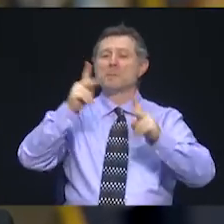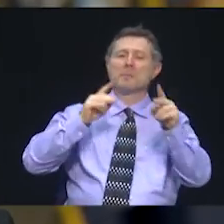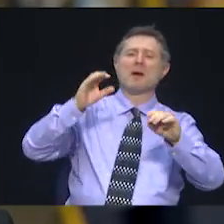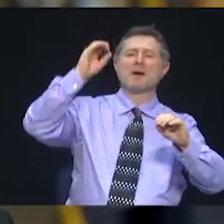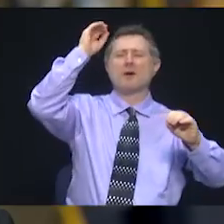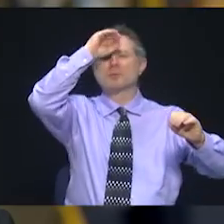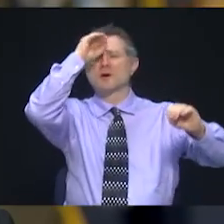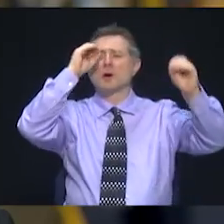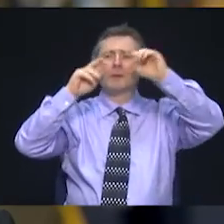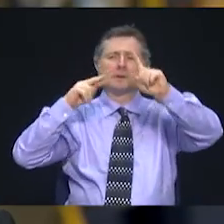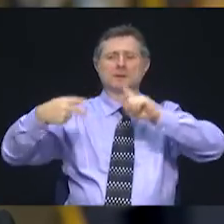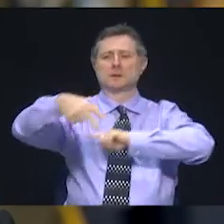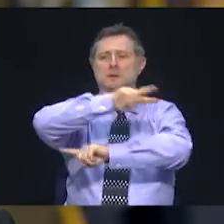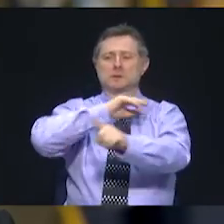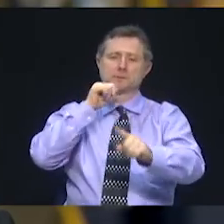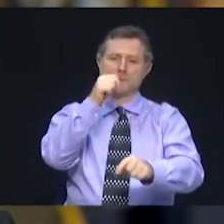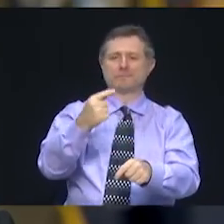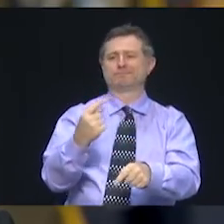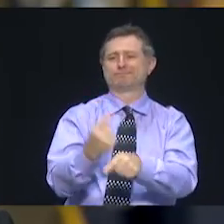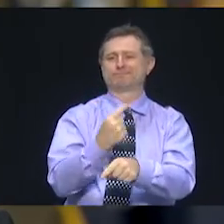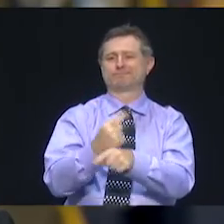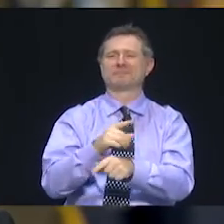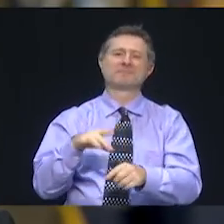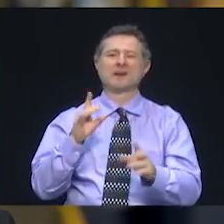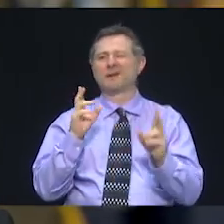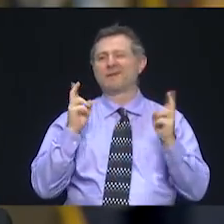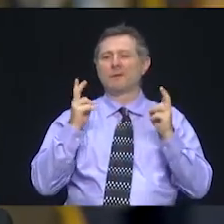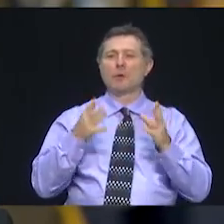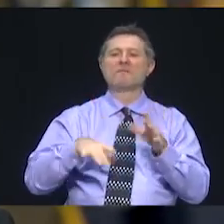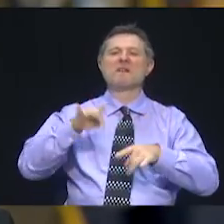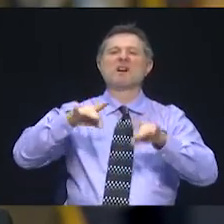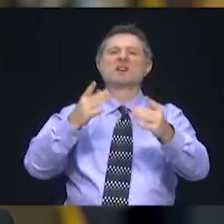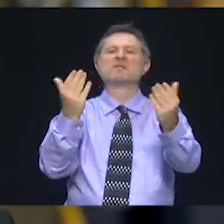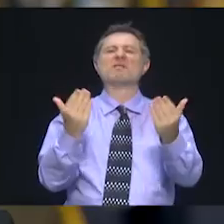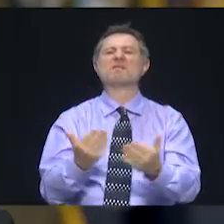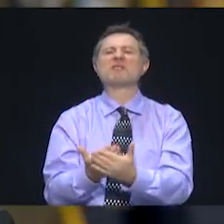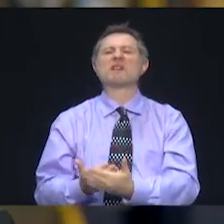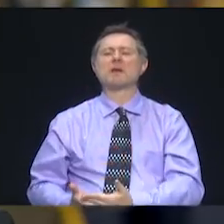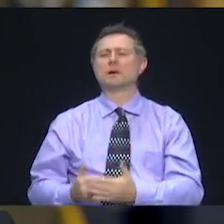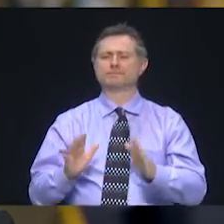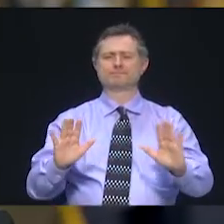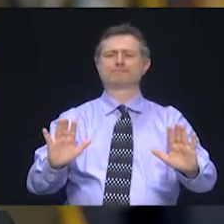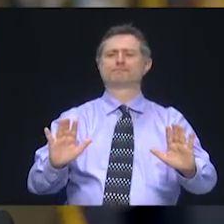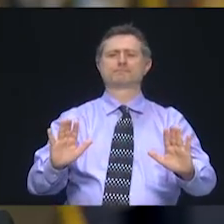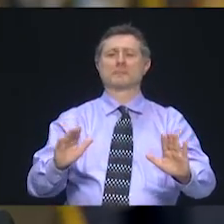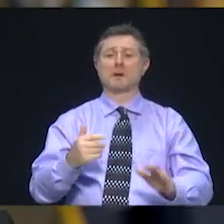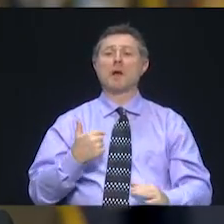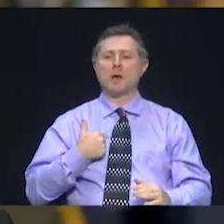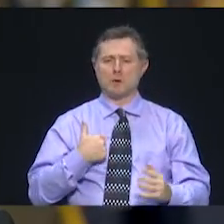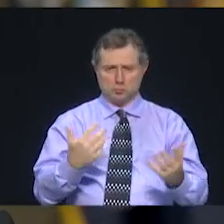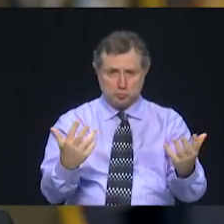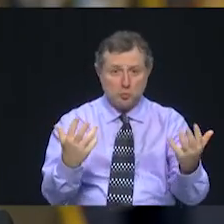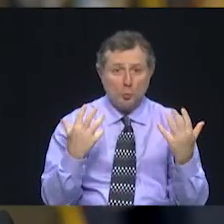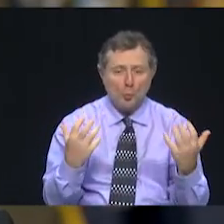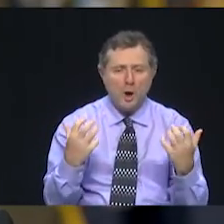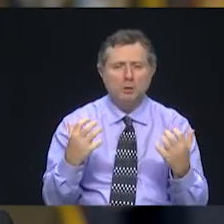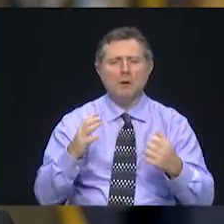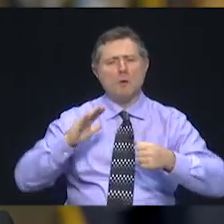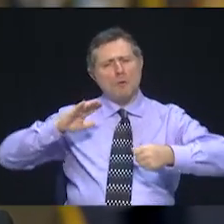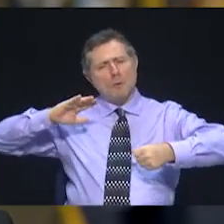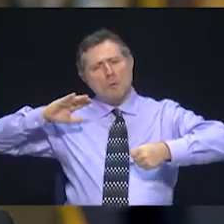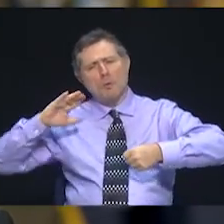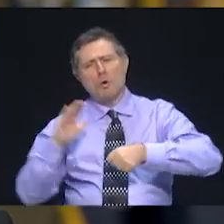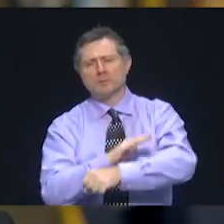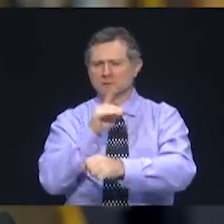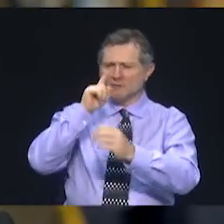not the way to find the facts in this matter. I welcome the opportunity for a full and fair review